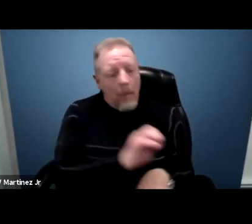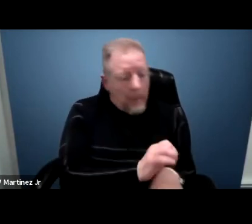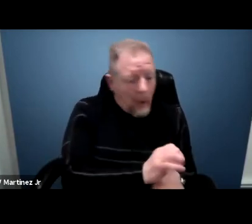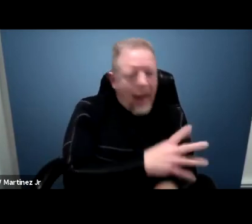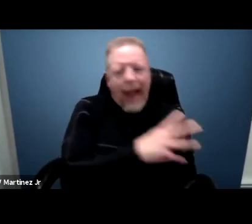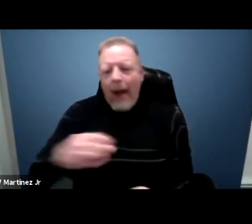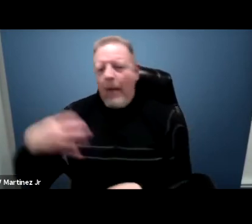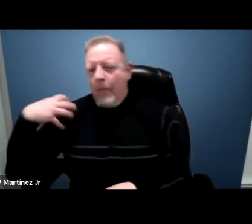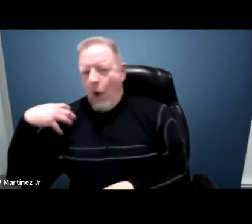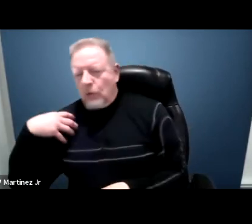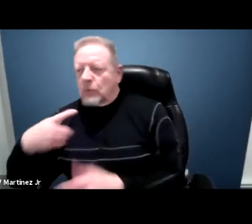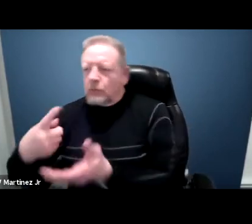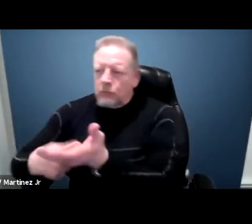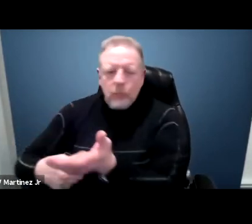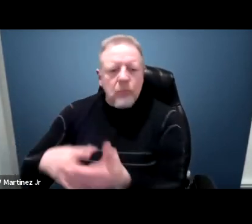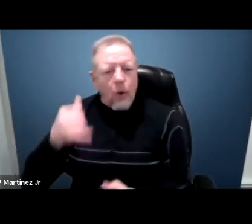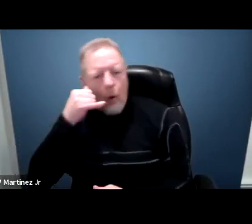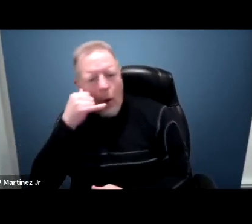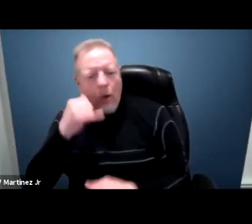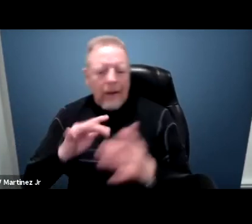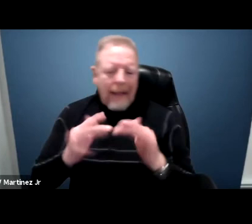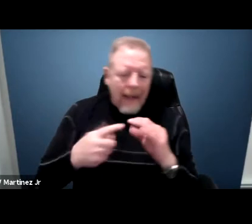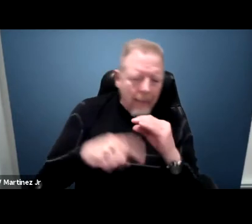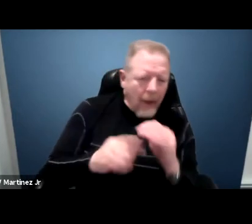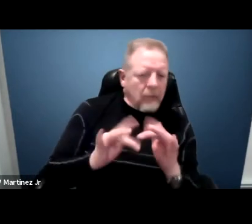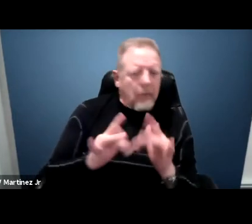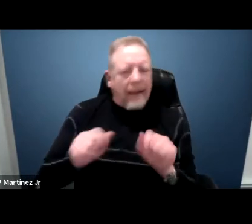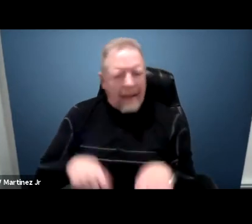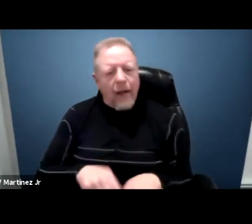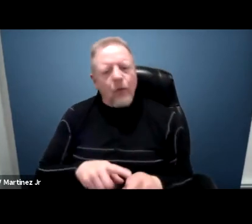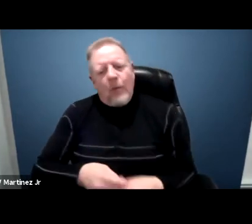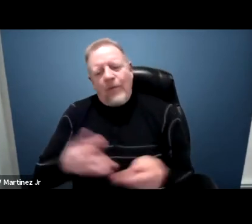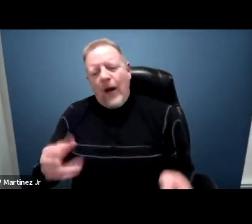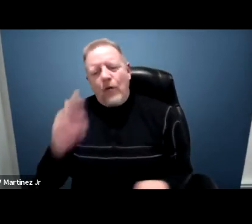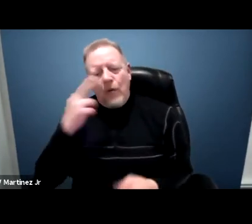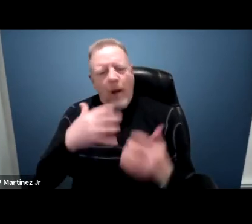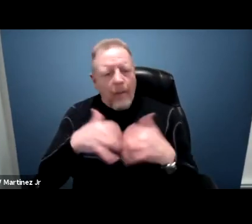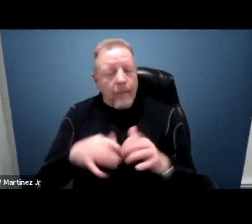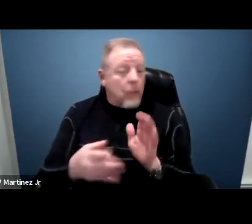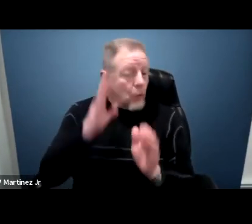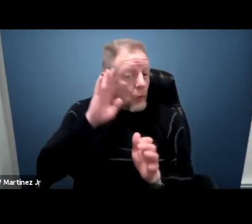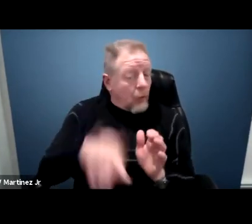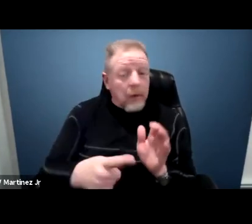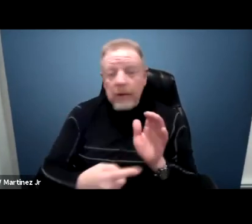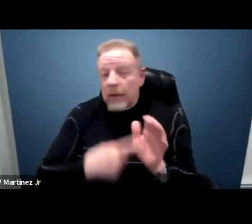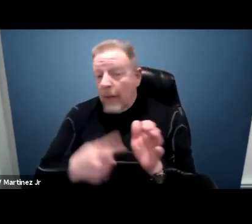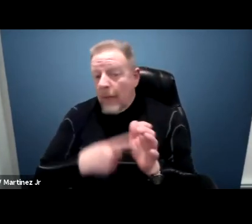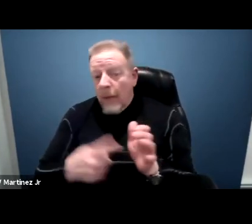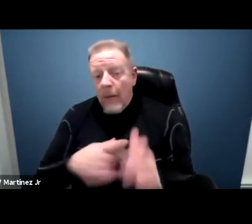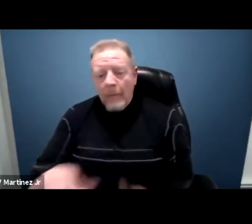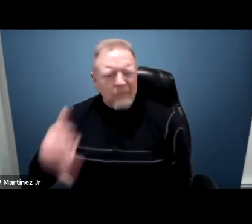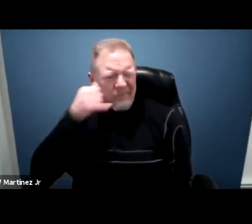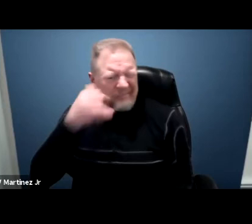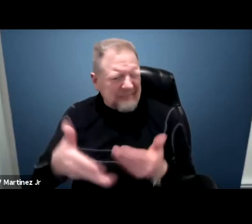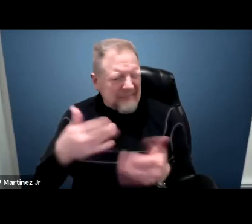employers who are looking to include reasonable accommodations in the workplace. So sometimes, if picking up the phone and just